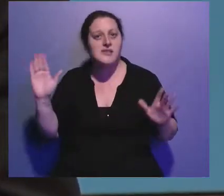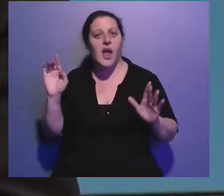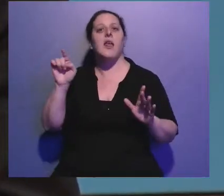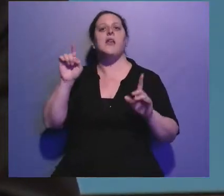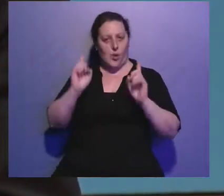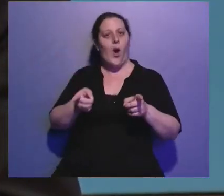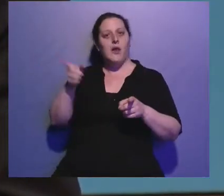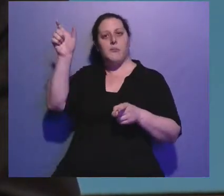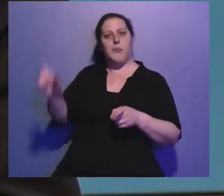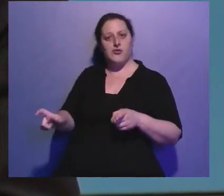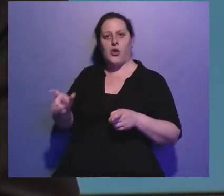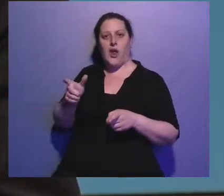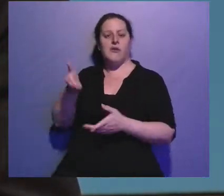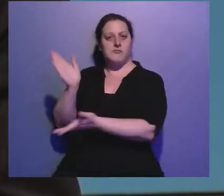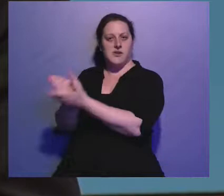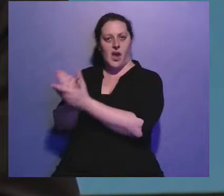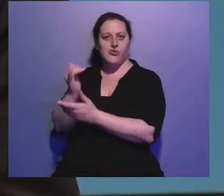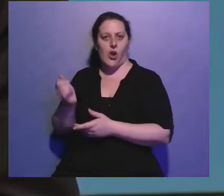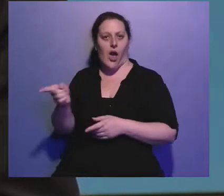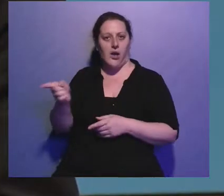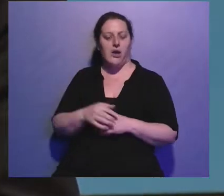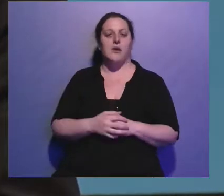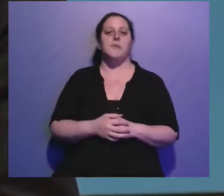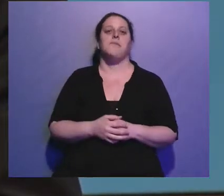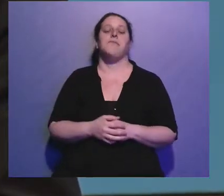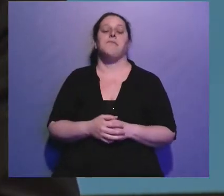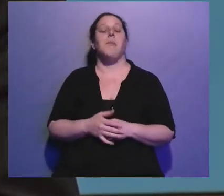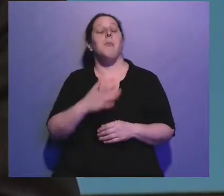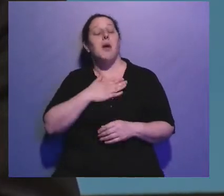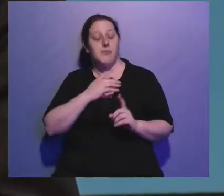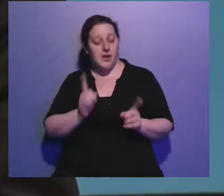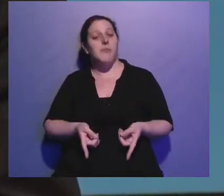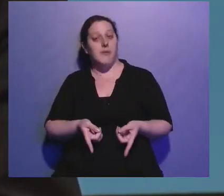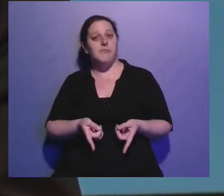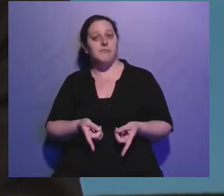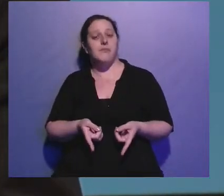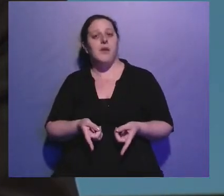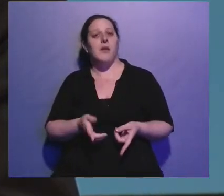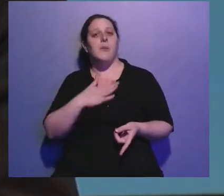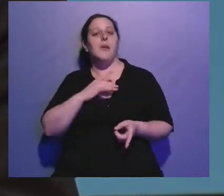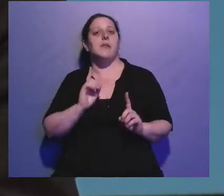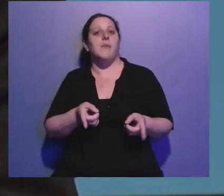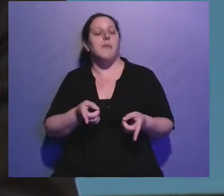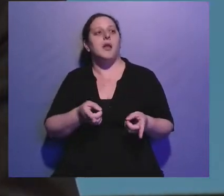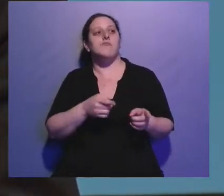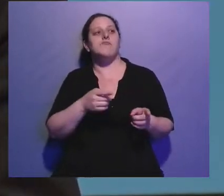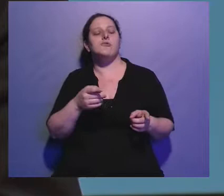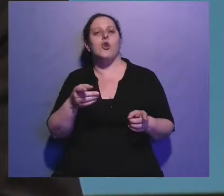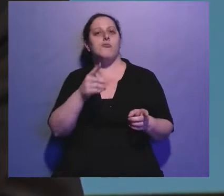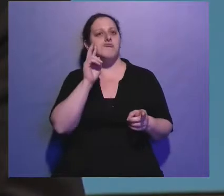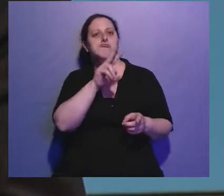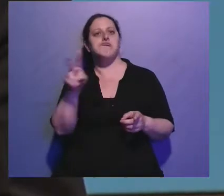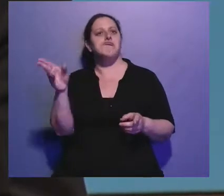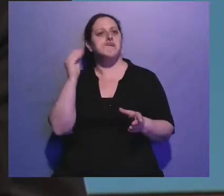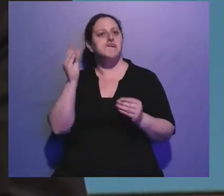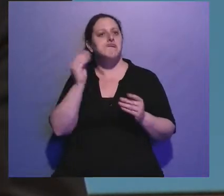if officials do not provide a reply in due time, they are sanctioned, they are punished. And